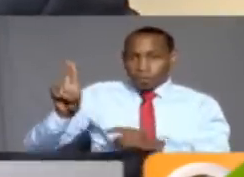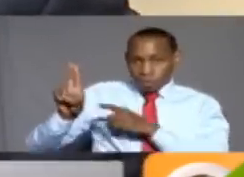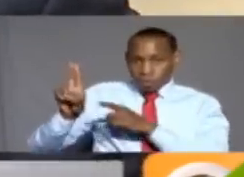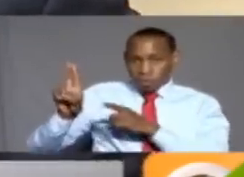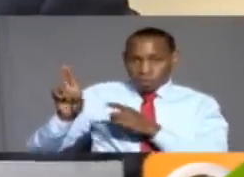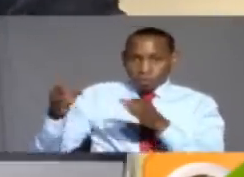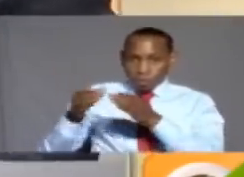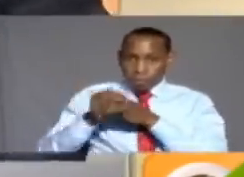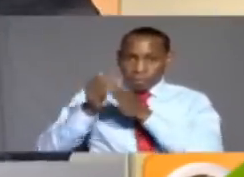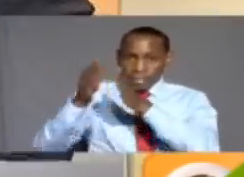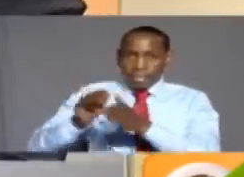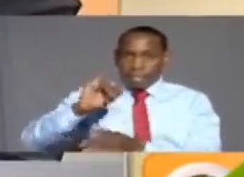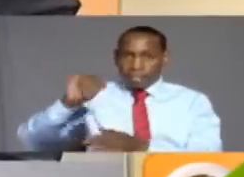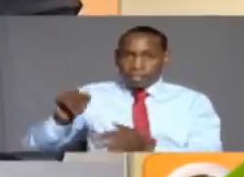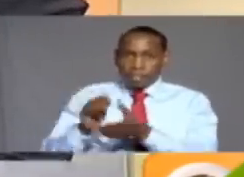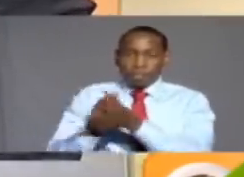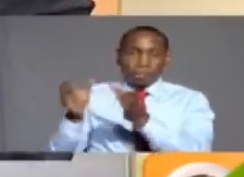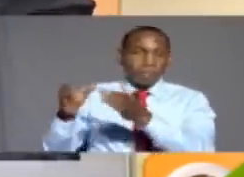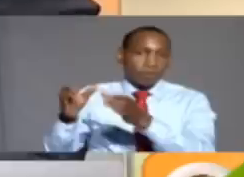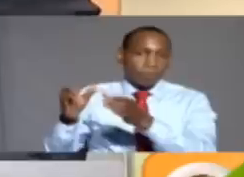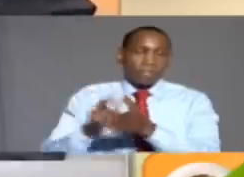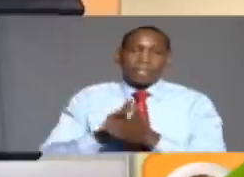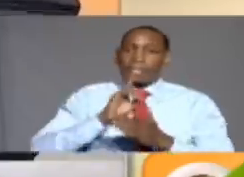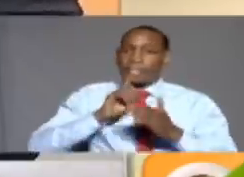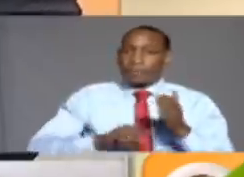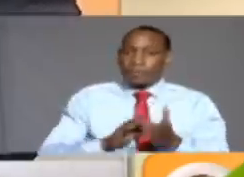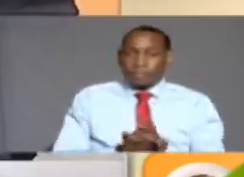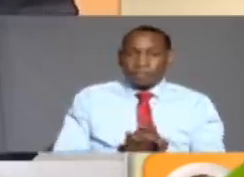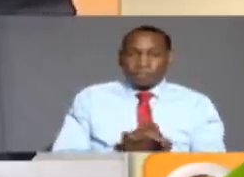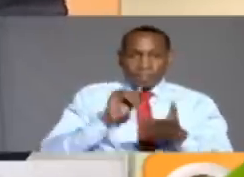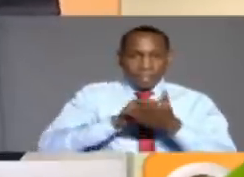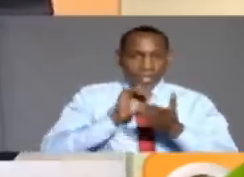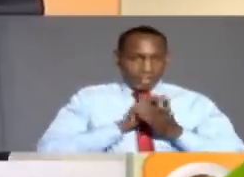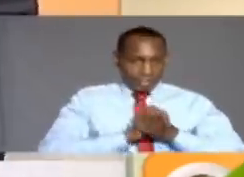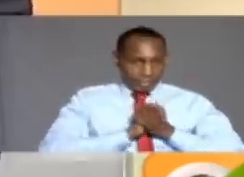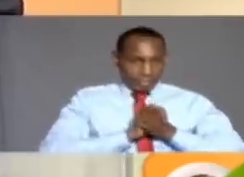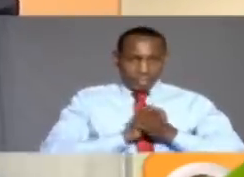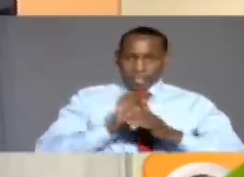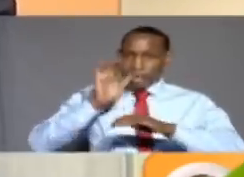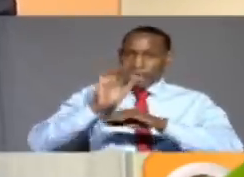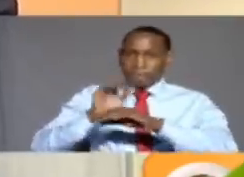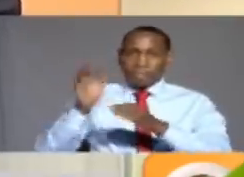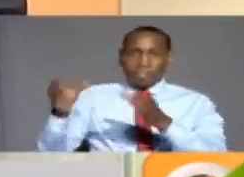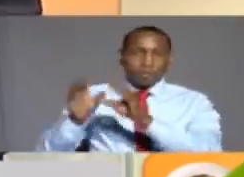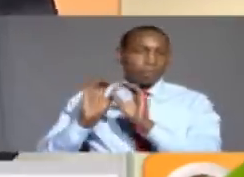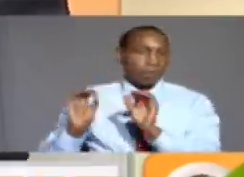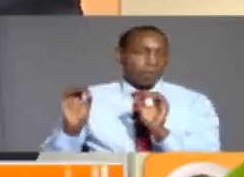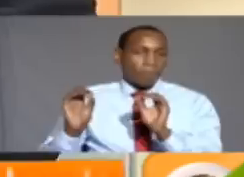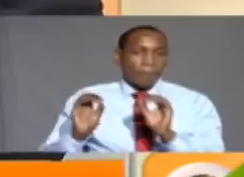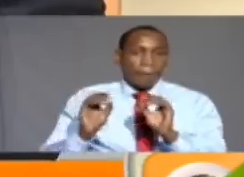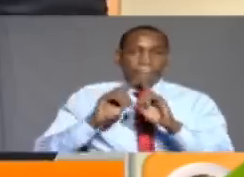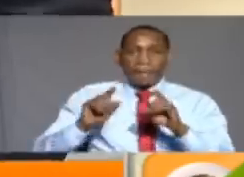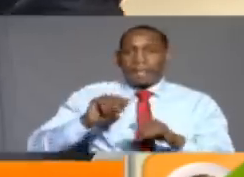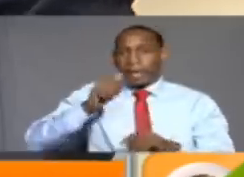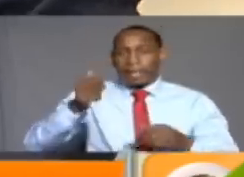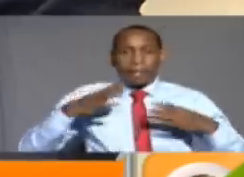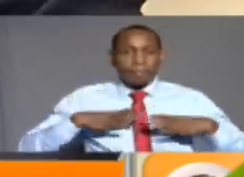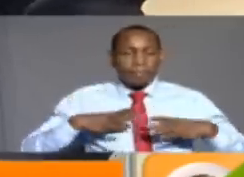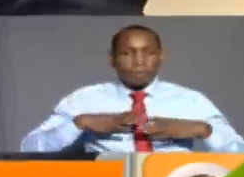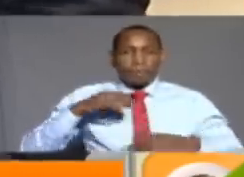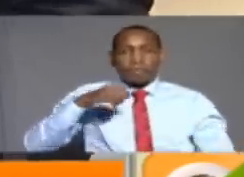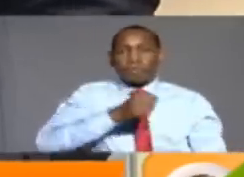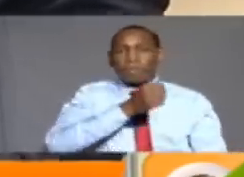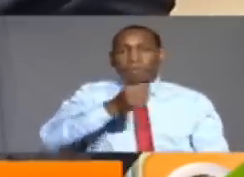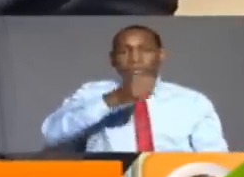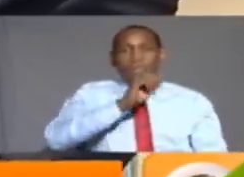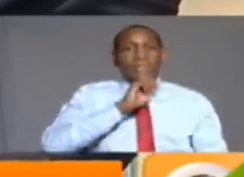leader of Jubilee Party. And he said this handshake is not affecting Jubilee. But I still have people who go around